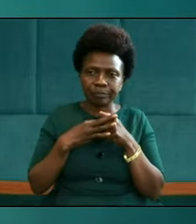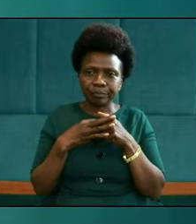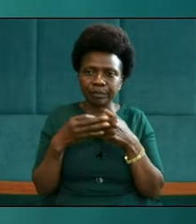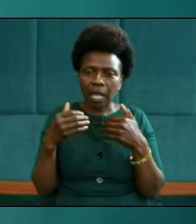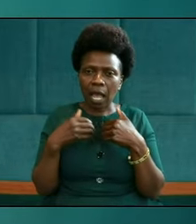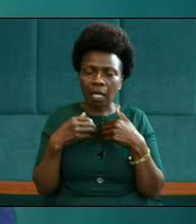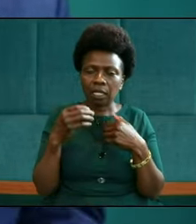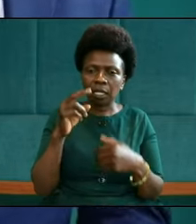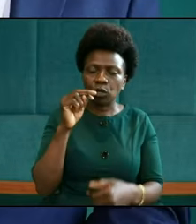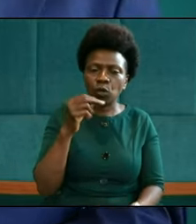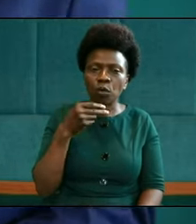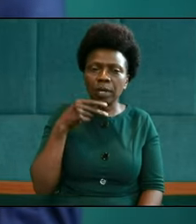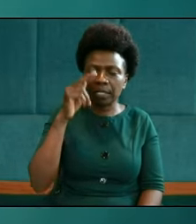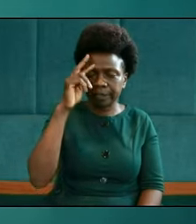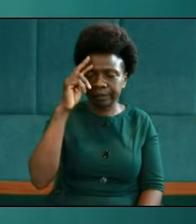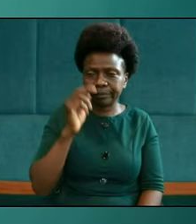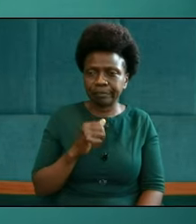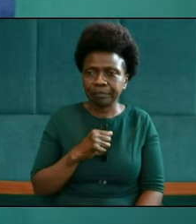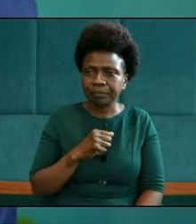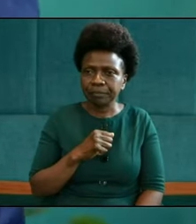had no parents.